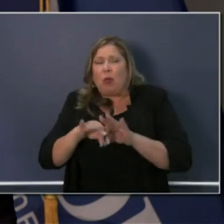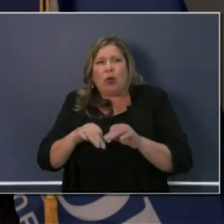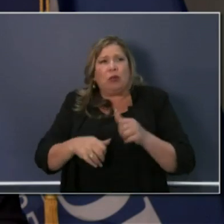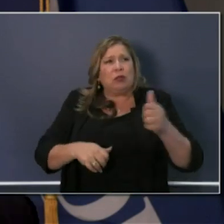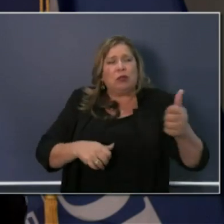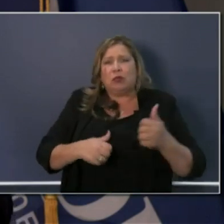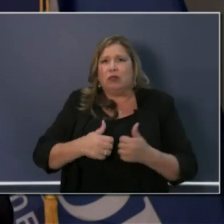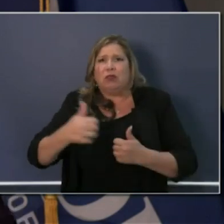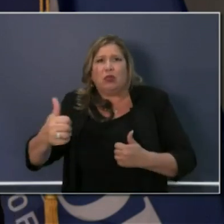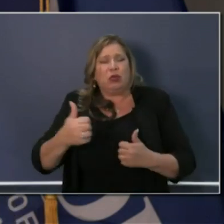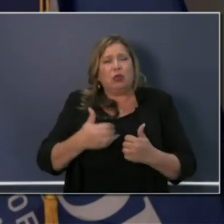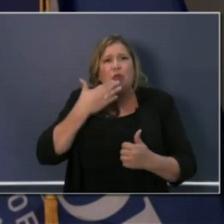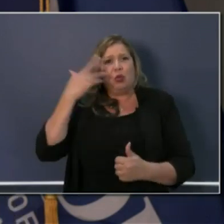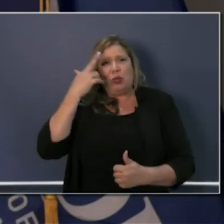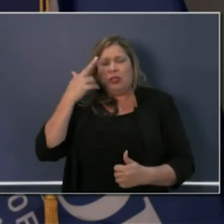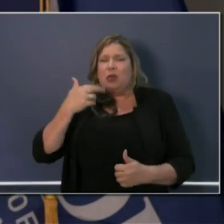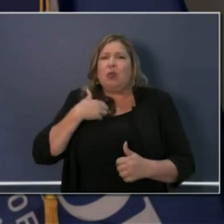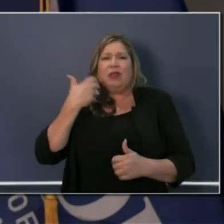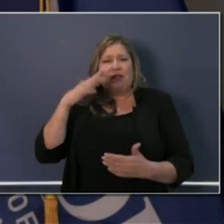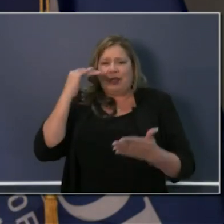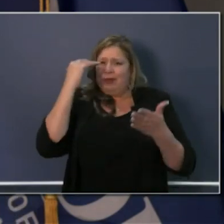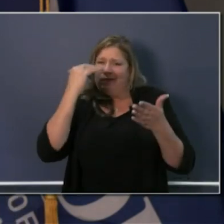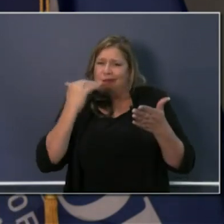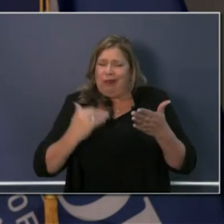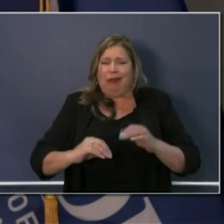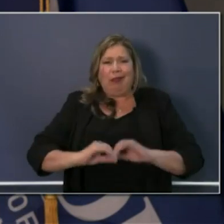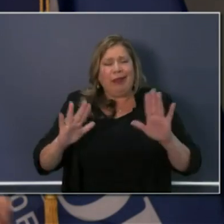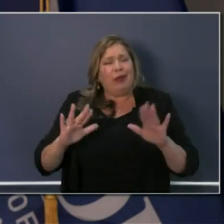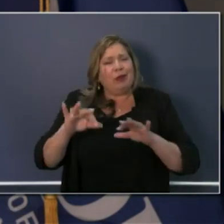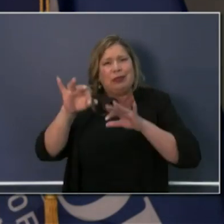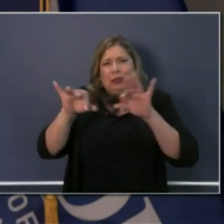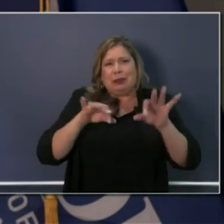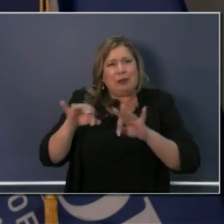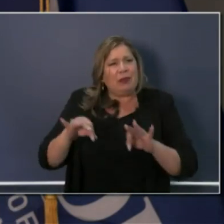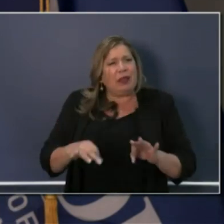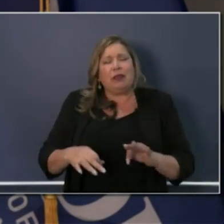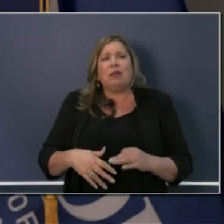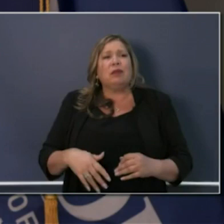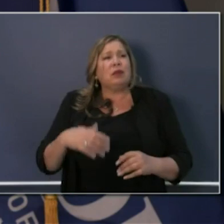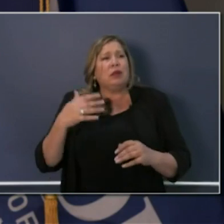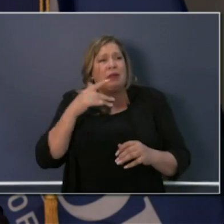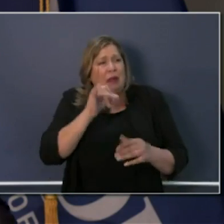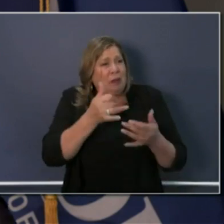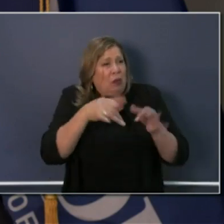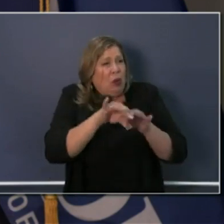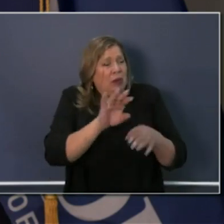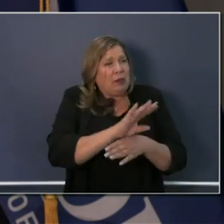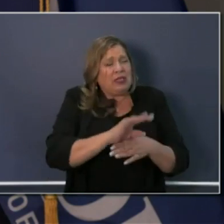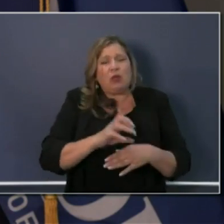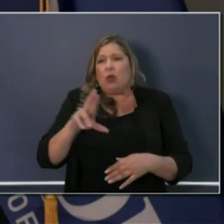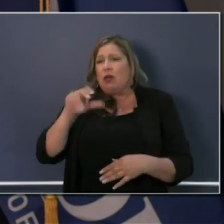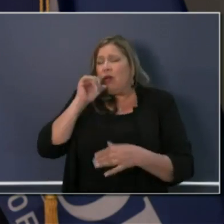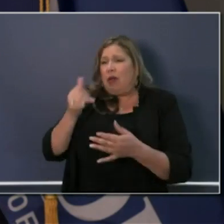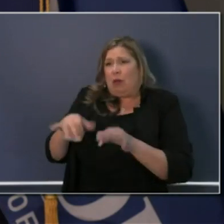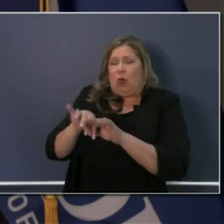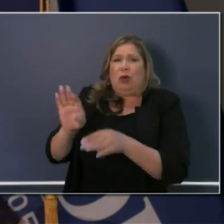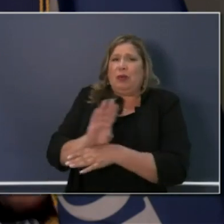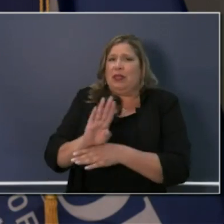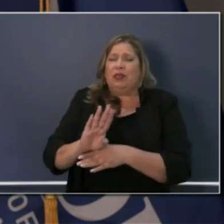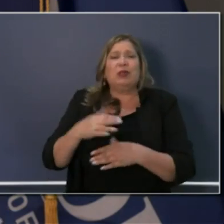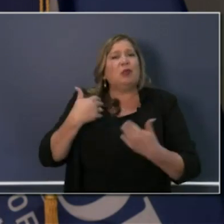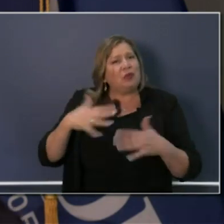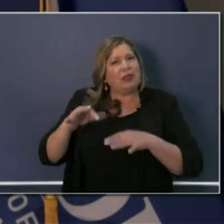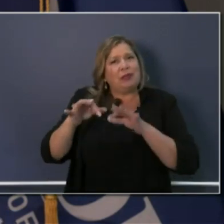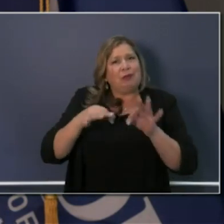their incredible support of the guidelines to talk about what's essential and non-essential business. I want to thank the Teamsters. And this is not